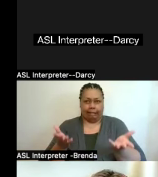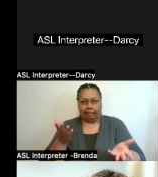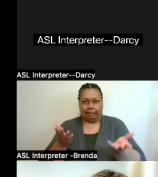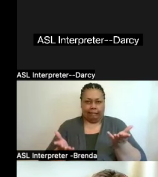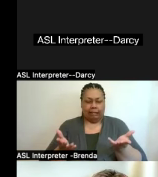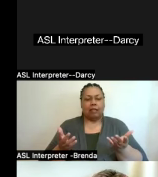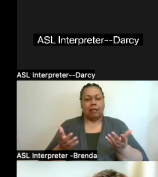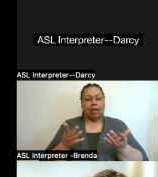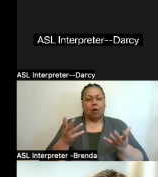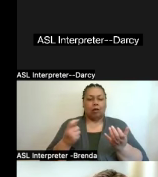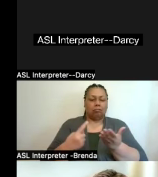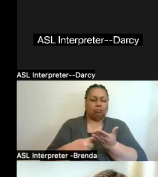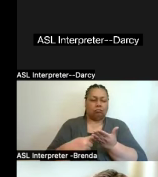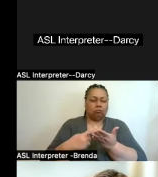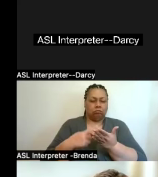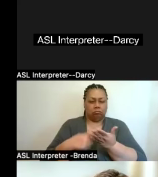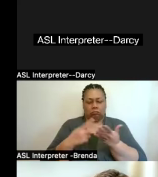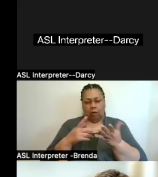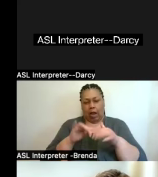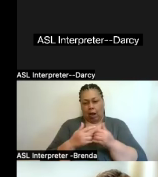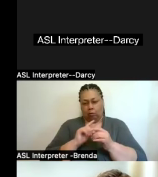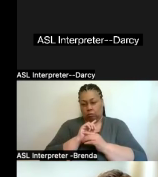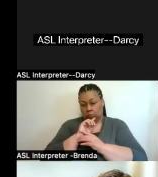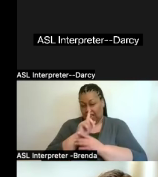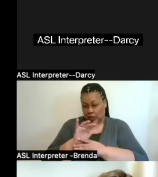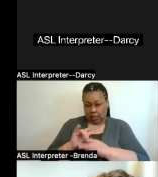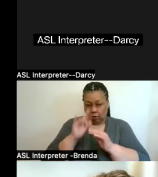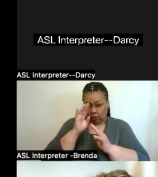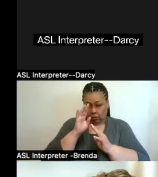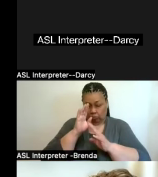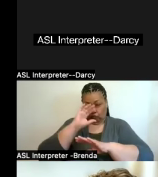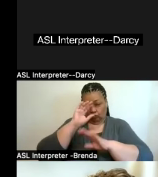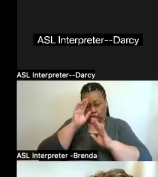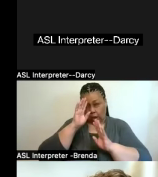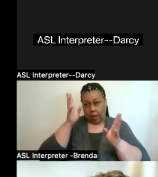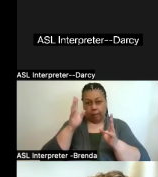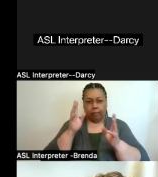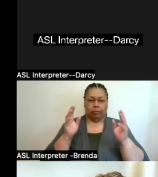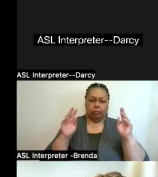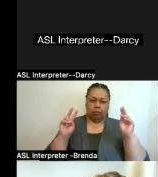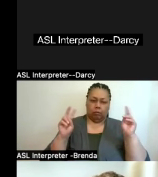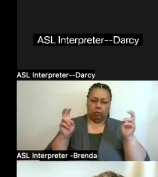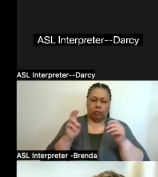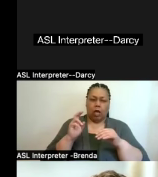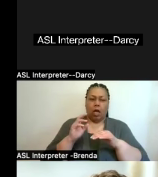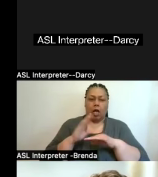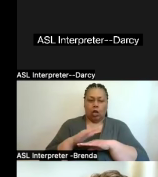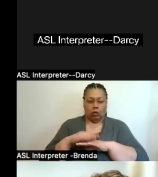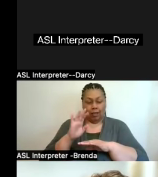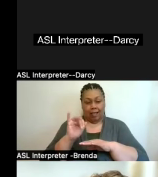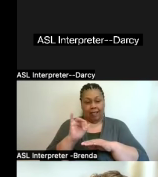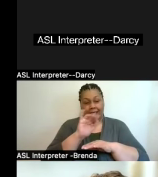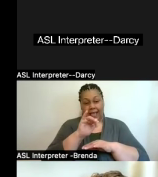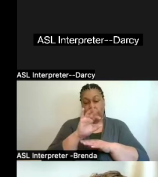to go over a bit about how we actually come up with the alerts. So this flow chart here is